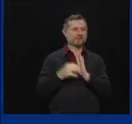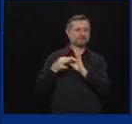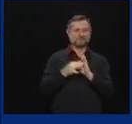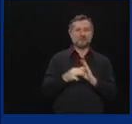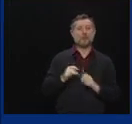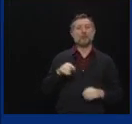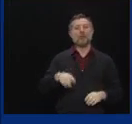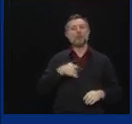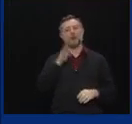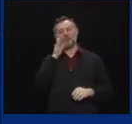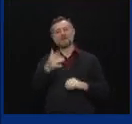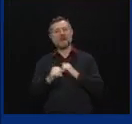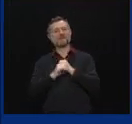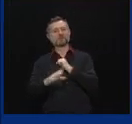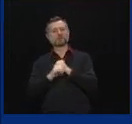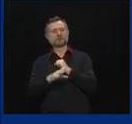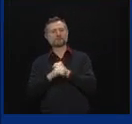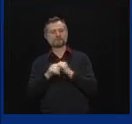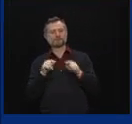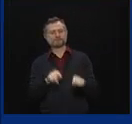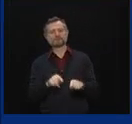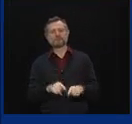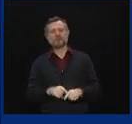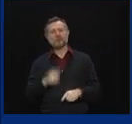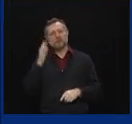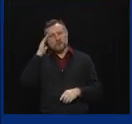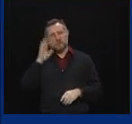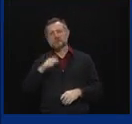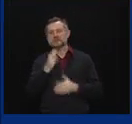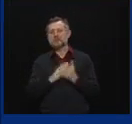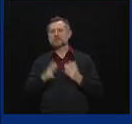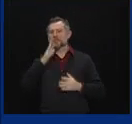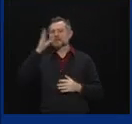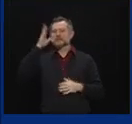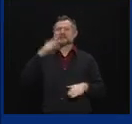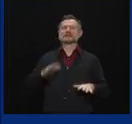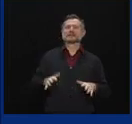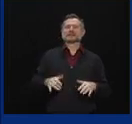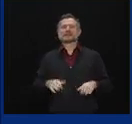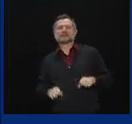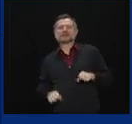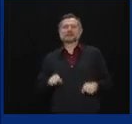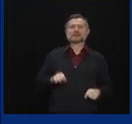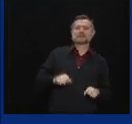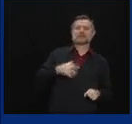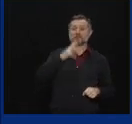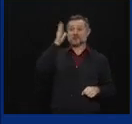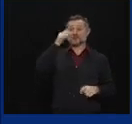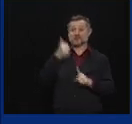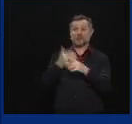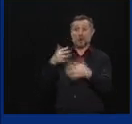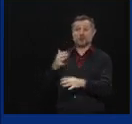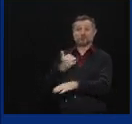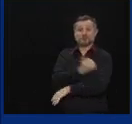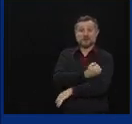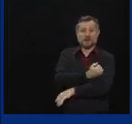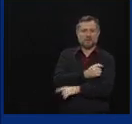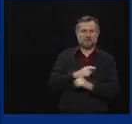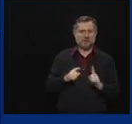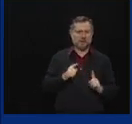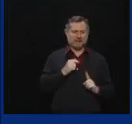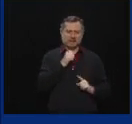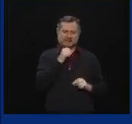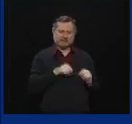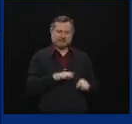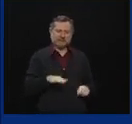campaign. I know there's hesitancy. I know parents are anxious, even parents who've been vaccinated themselves. They might just be thinking twice about,